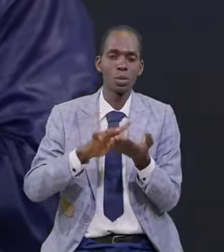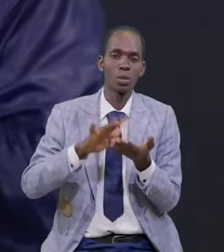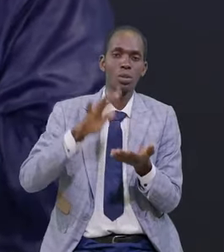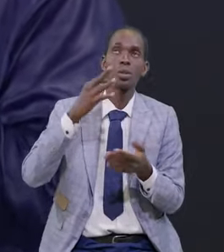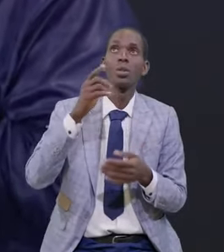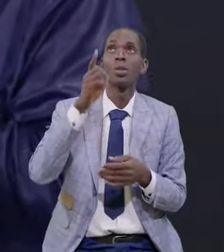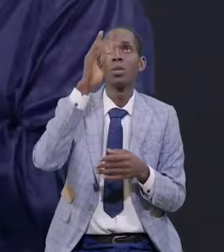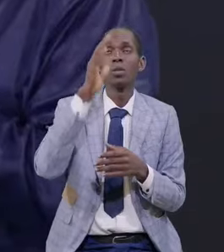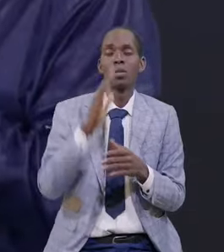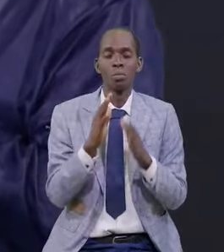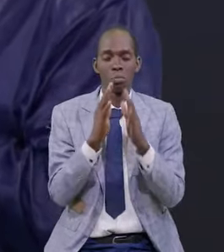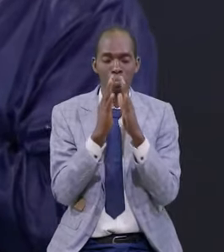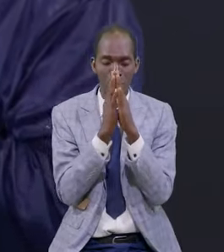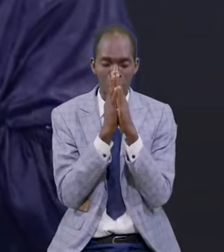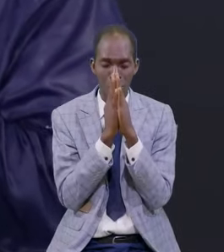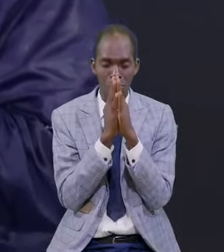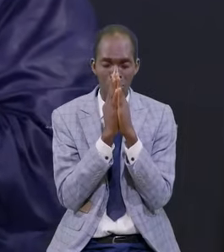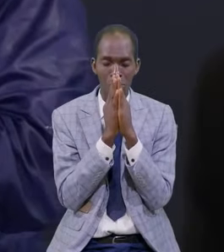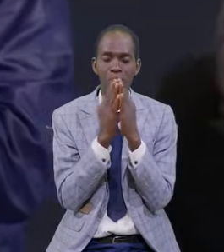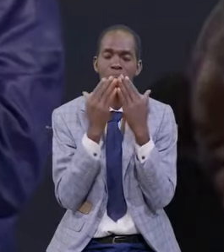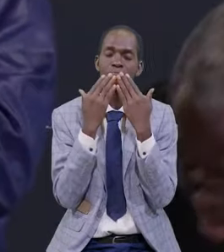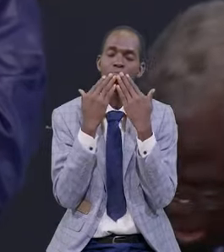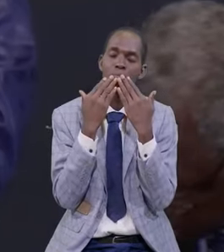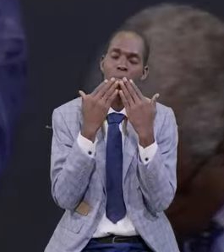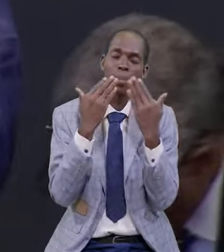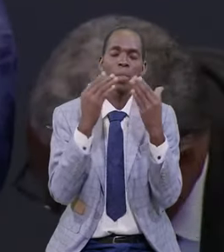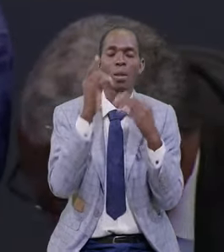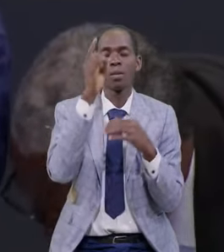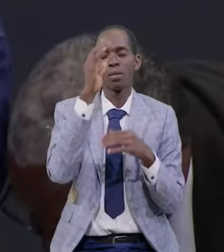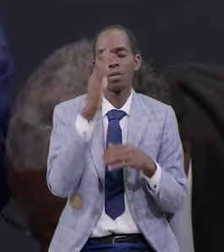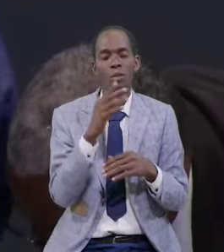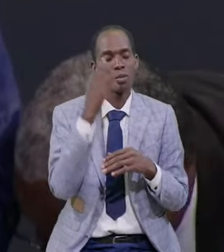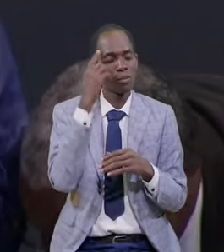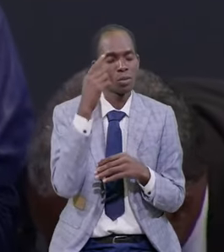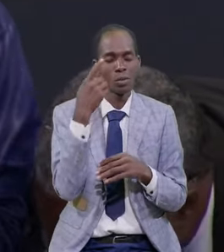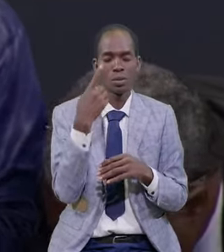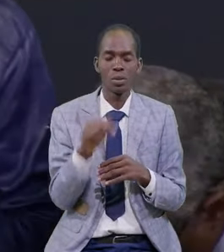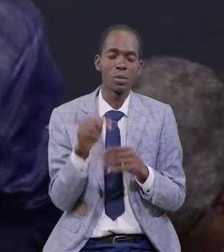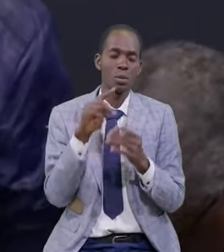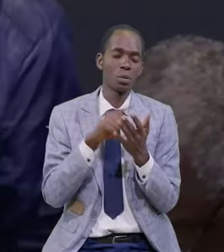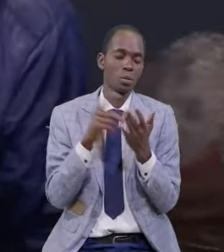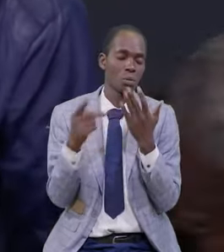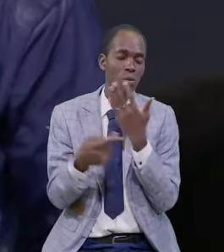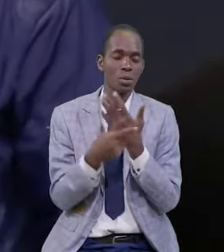one of the global Crusade and the Easter